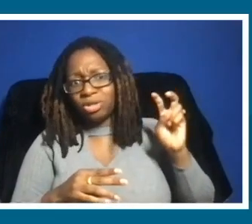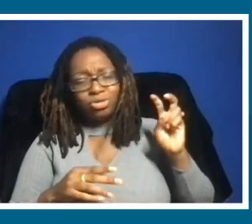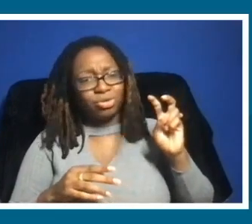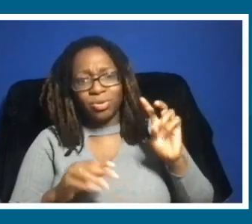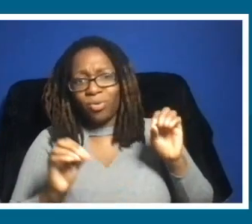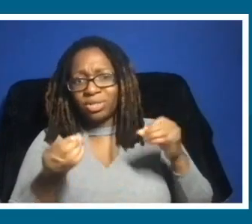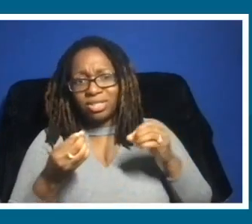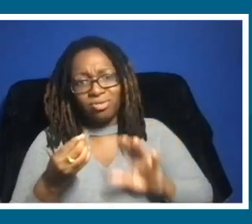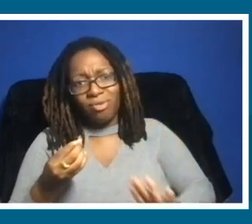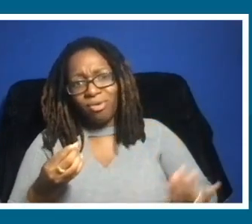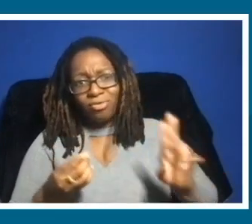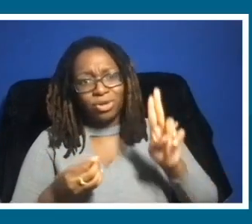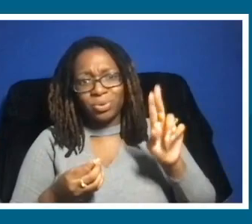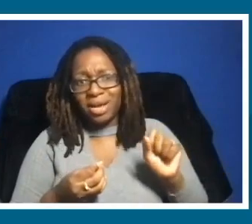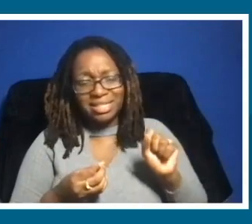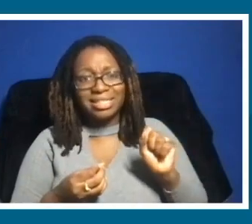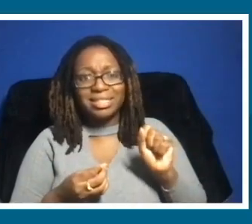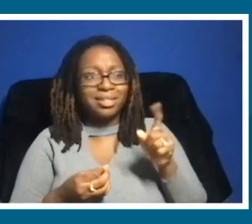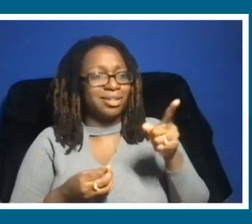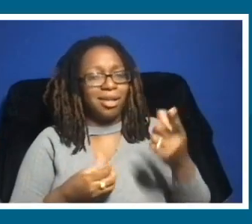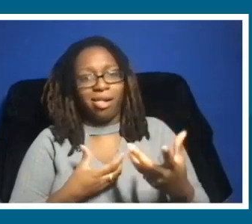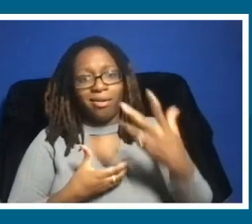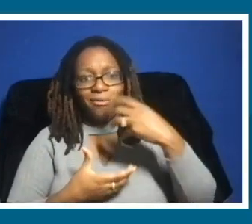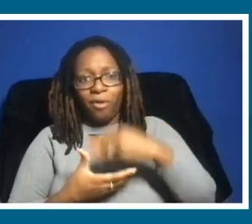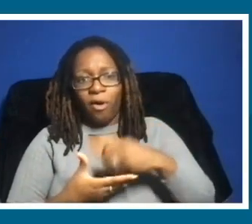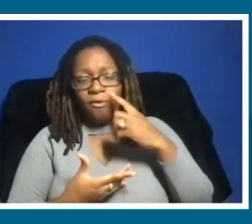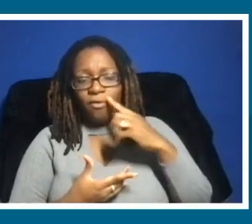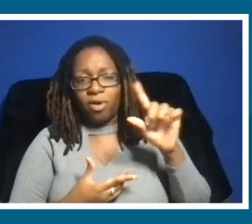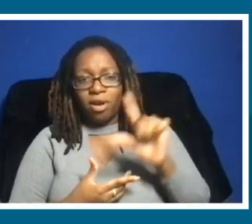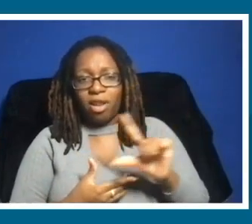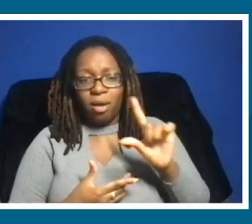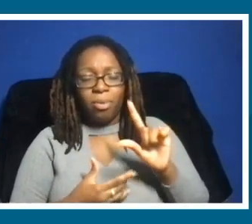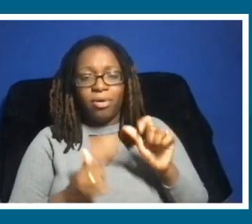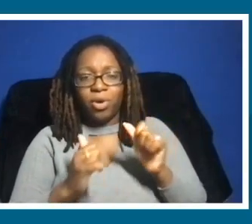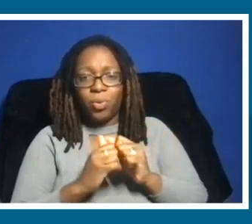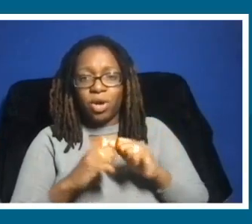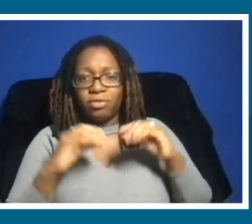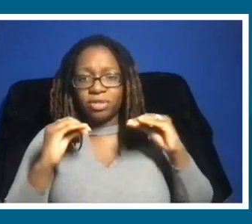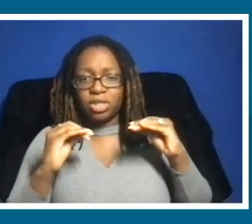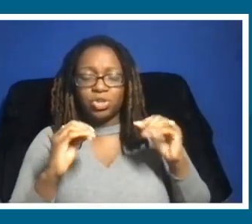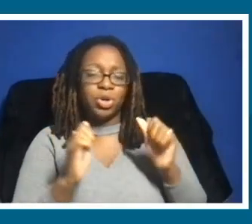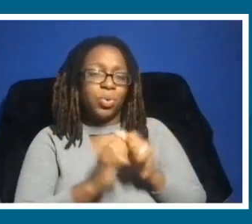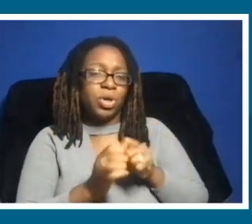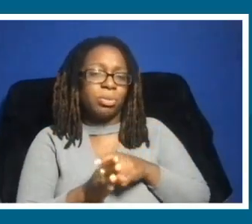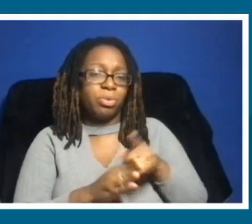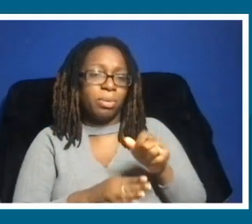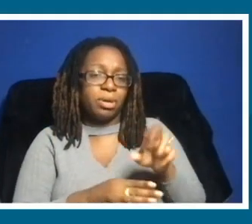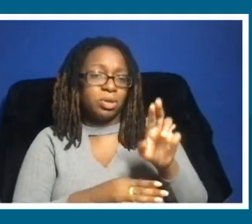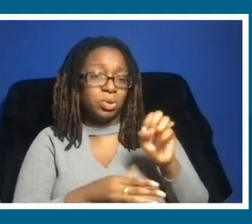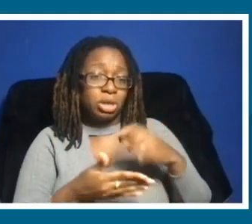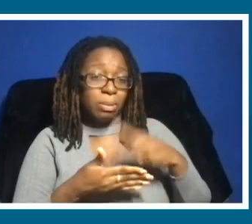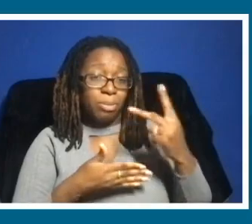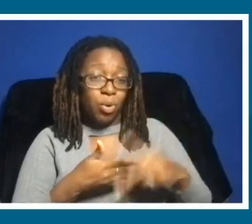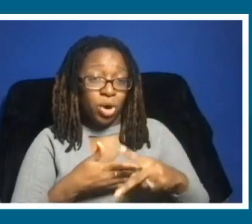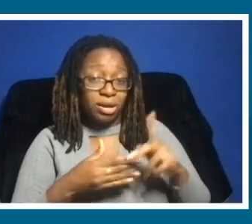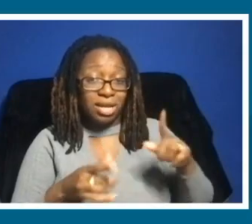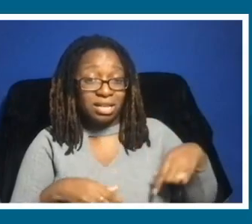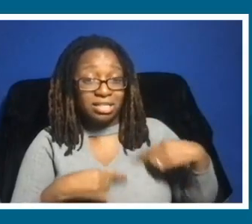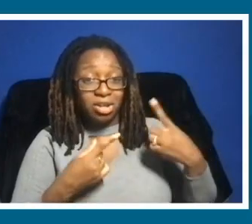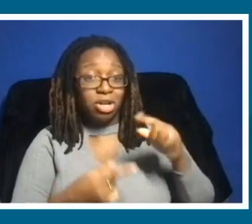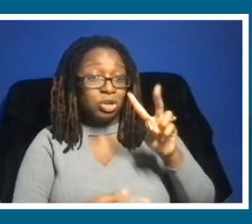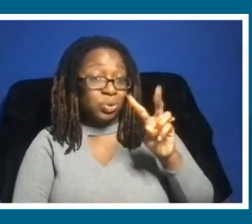country that have participated in the library's Teaching with Primary Sources program since it began in